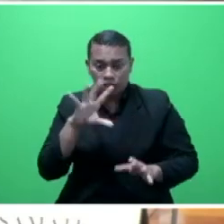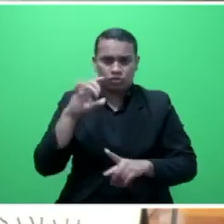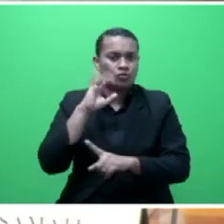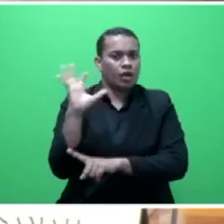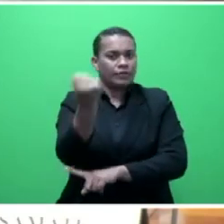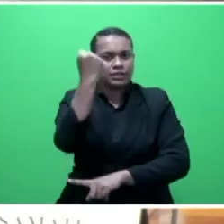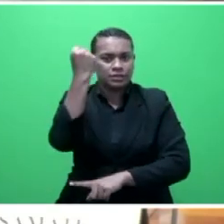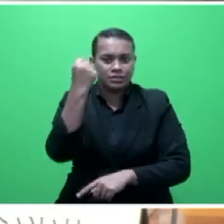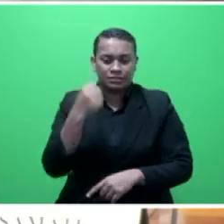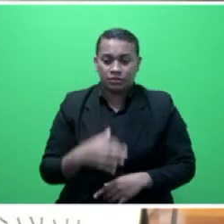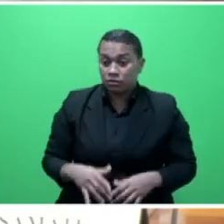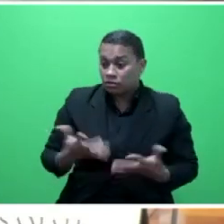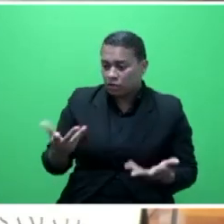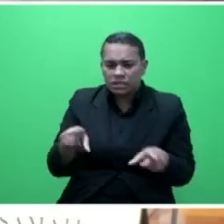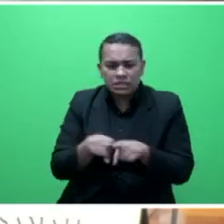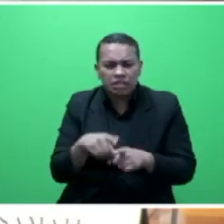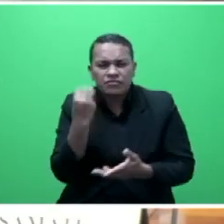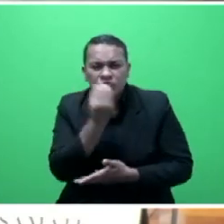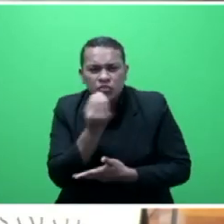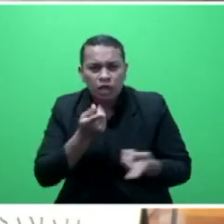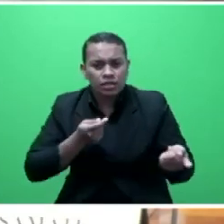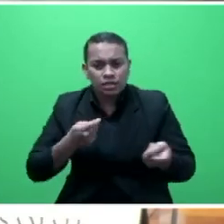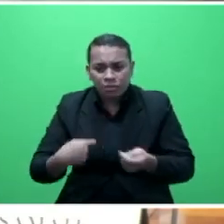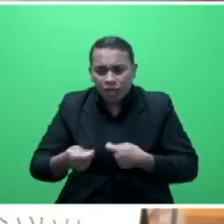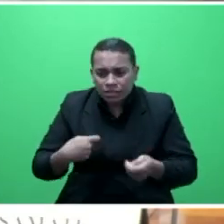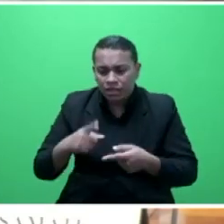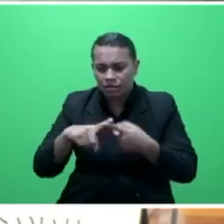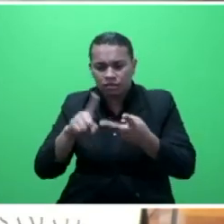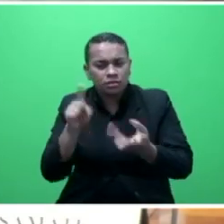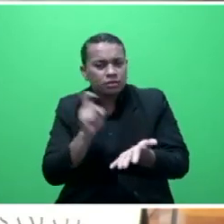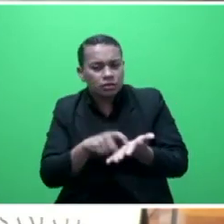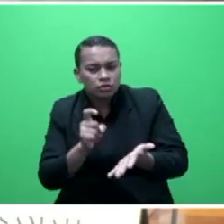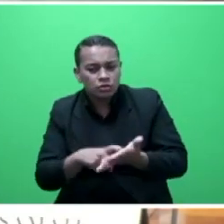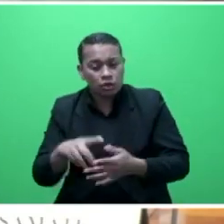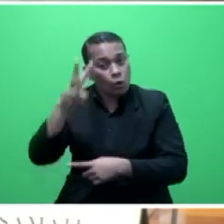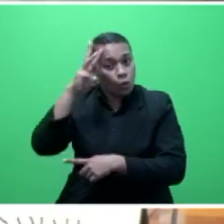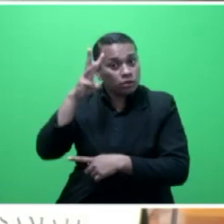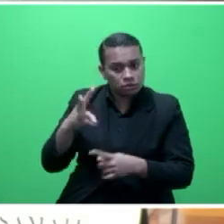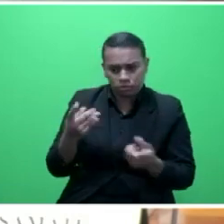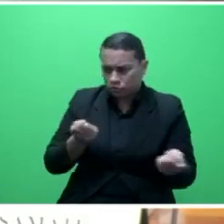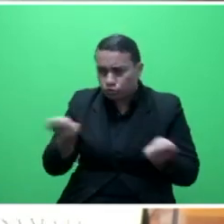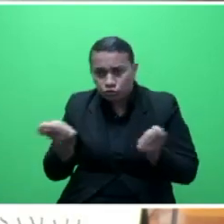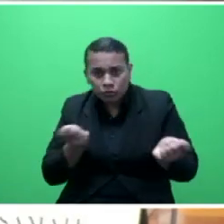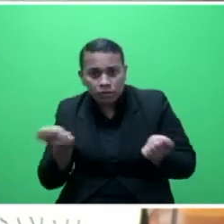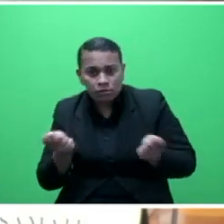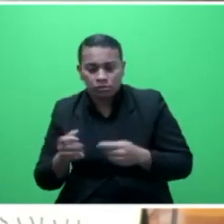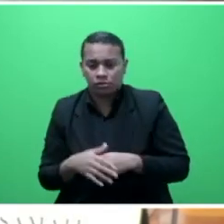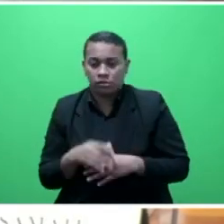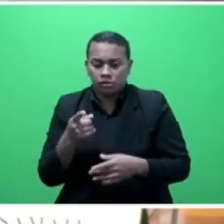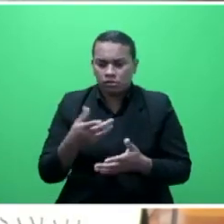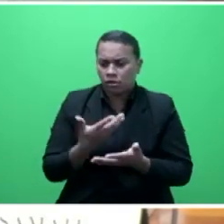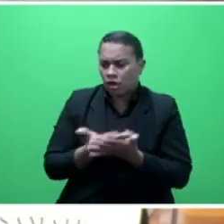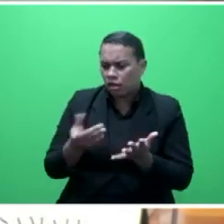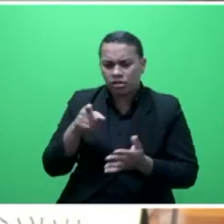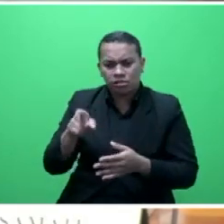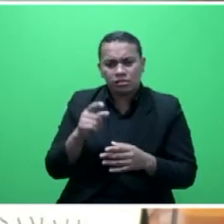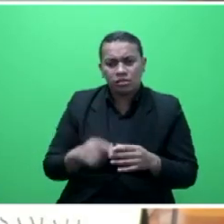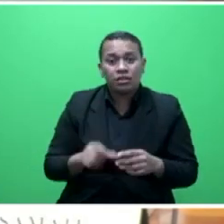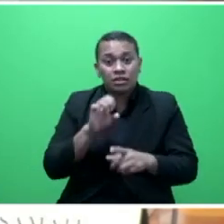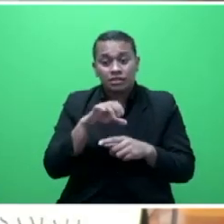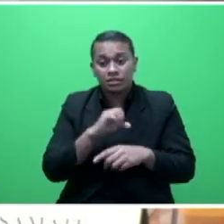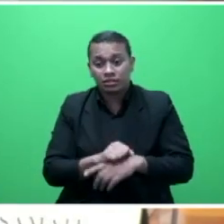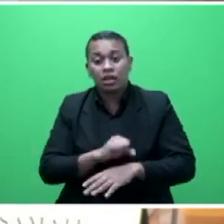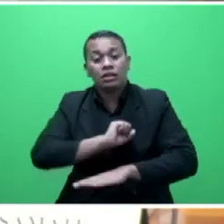prudent management and debt sustainability are taking on new meaning. For example, Mr. Speaker, sir, Singapore, a